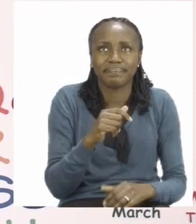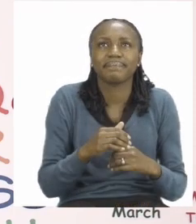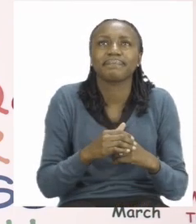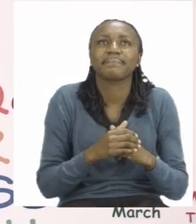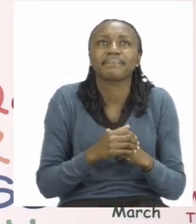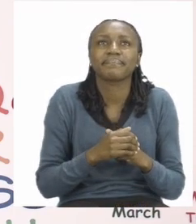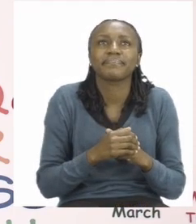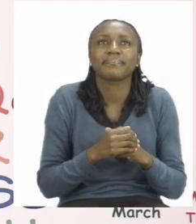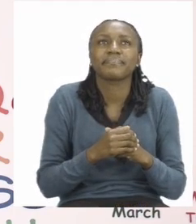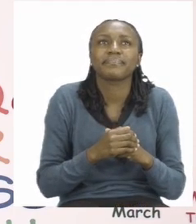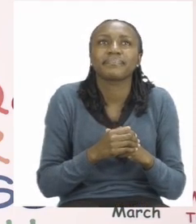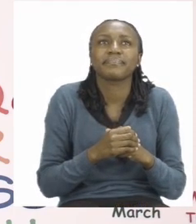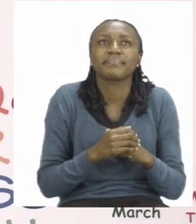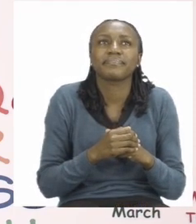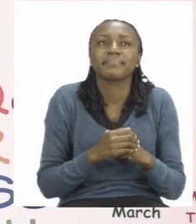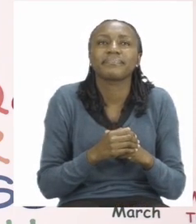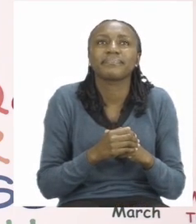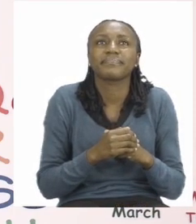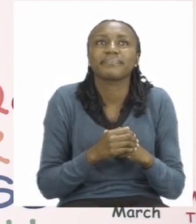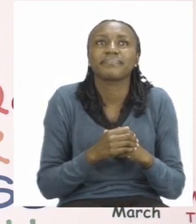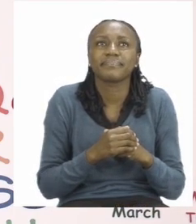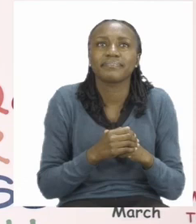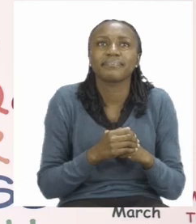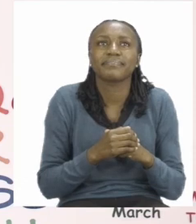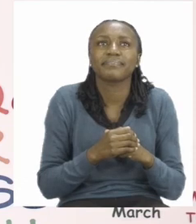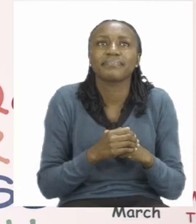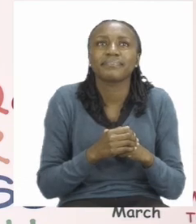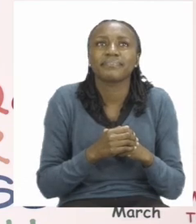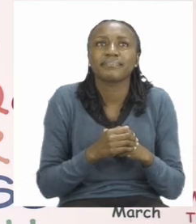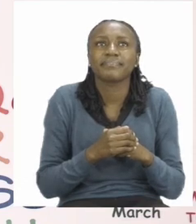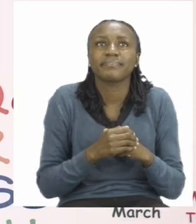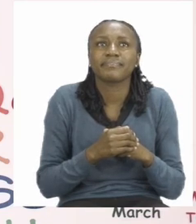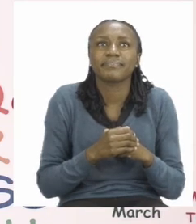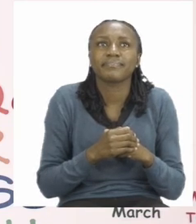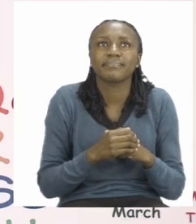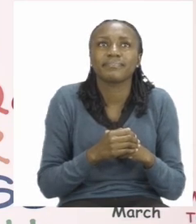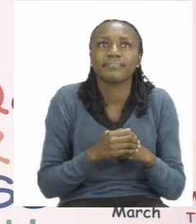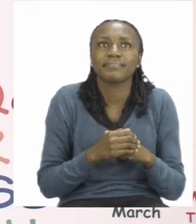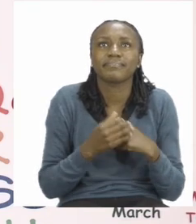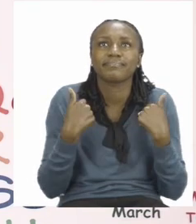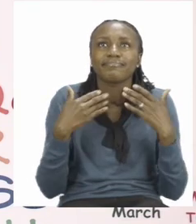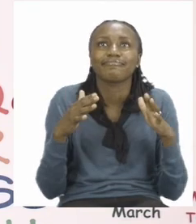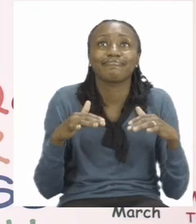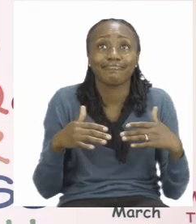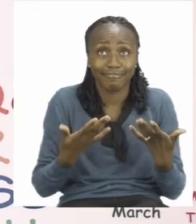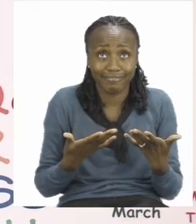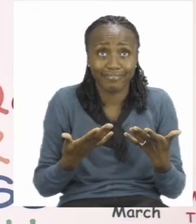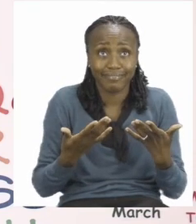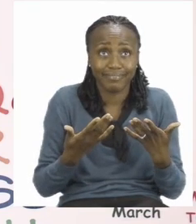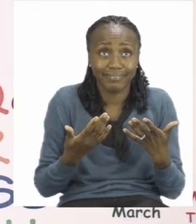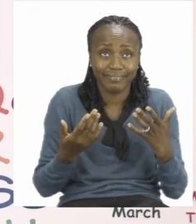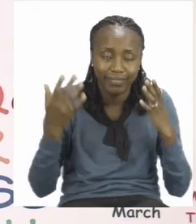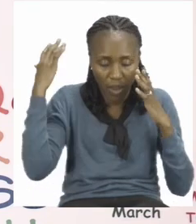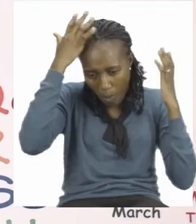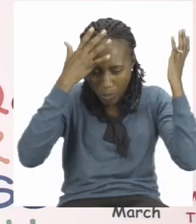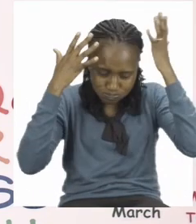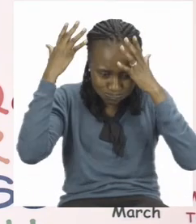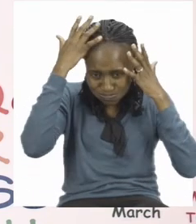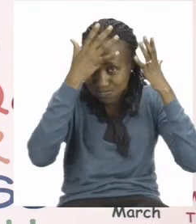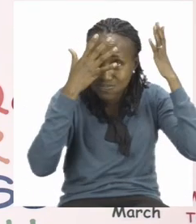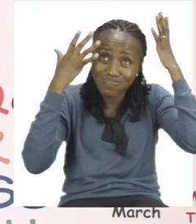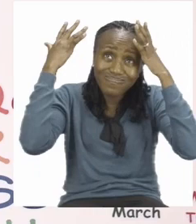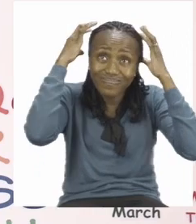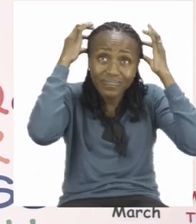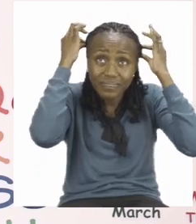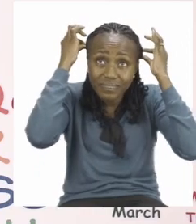bathing. Good job. Now, bathing, we always start from the top of our heads. So, let's wash our